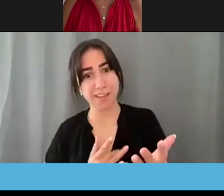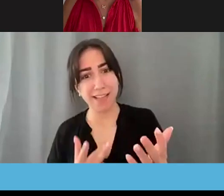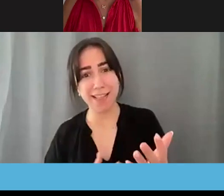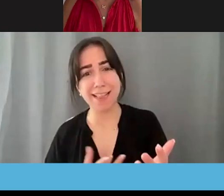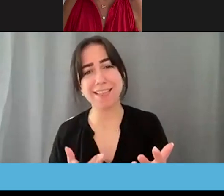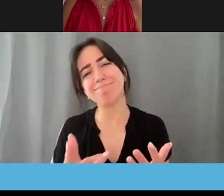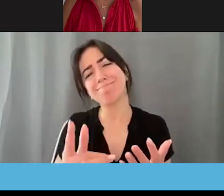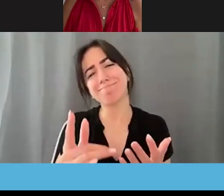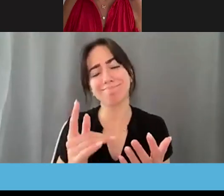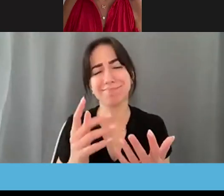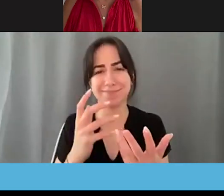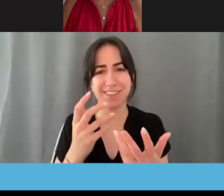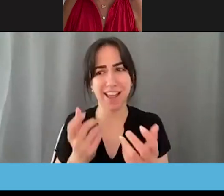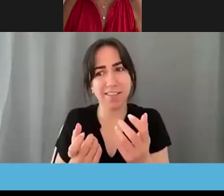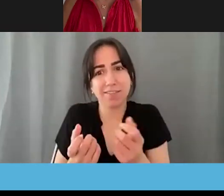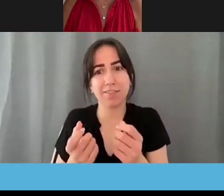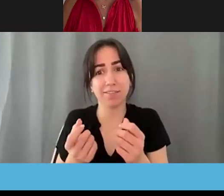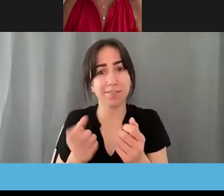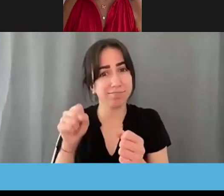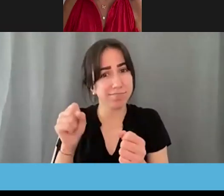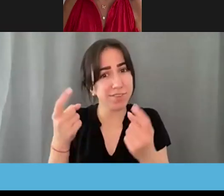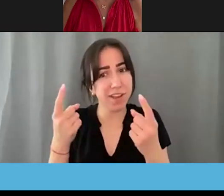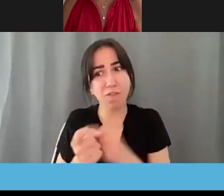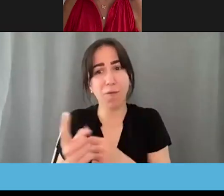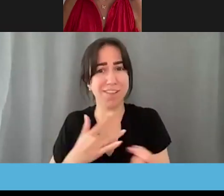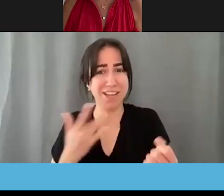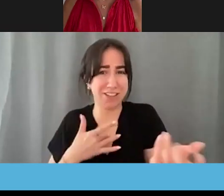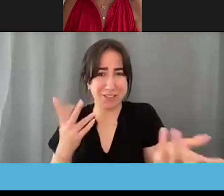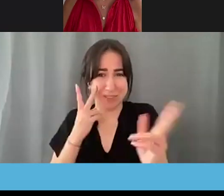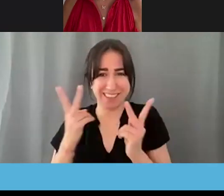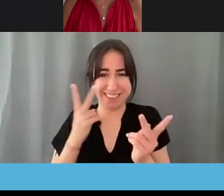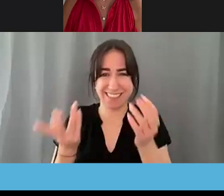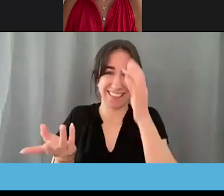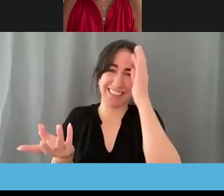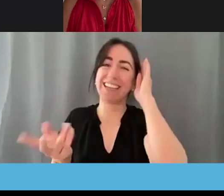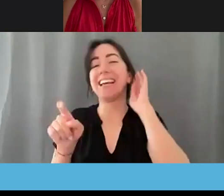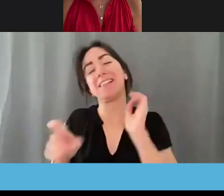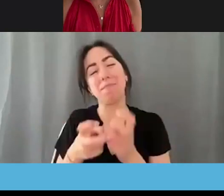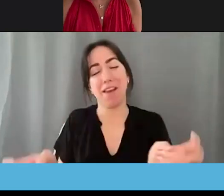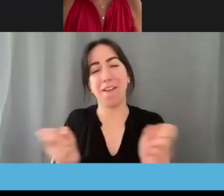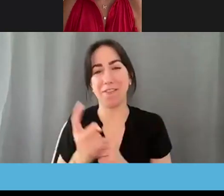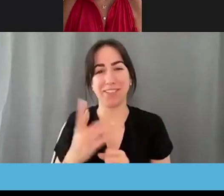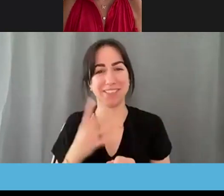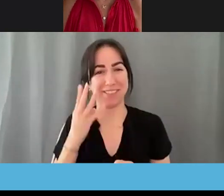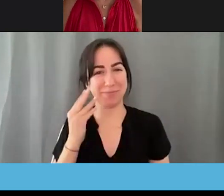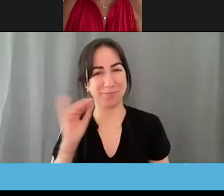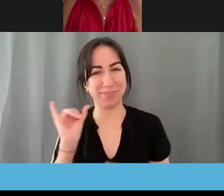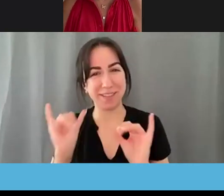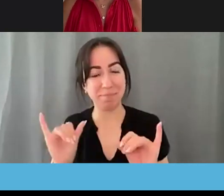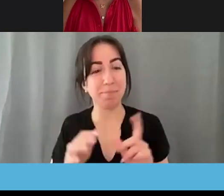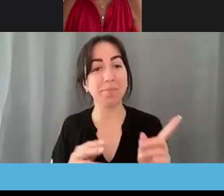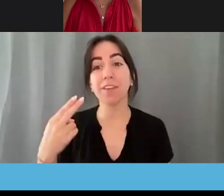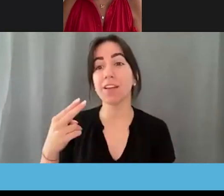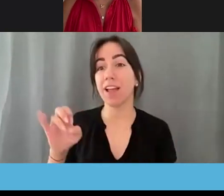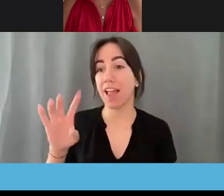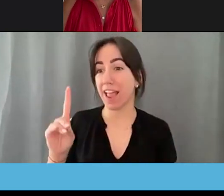is not something that everybody doesn't deal with, as evidenced by what we just experienced here on our own panel. Great. Heidi or